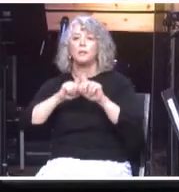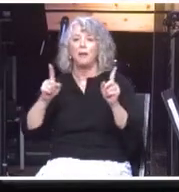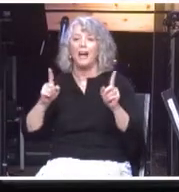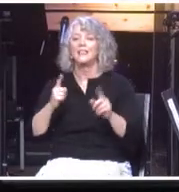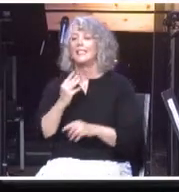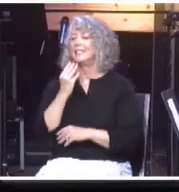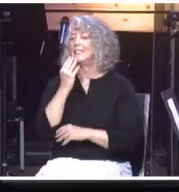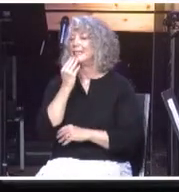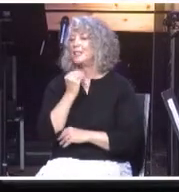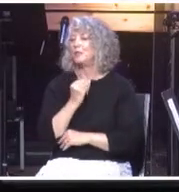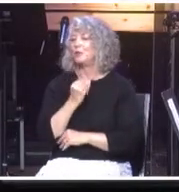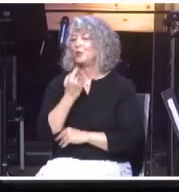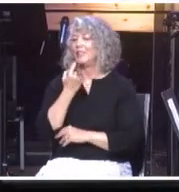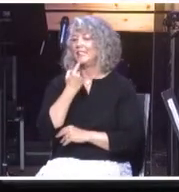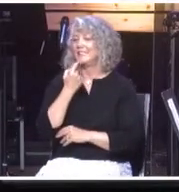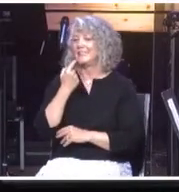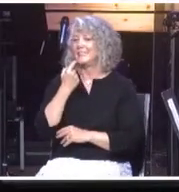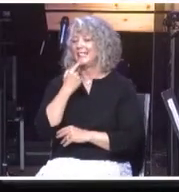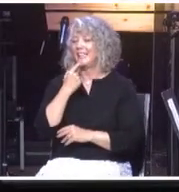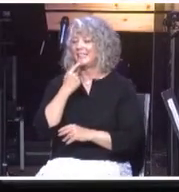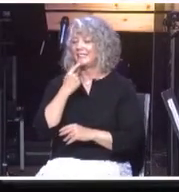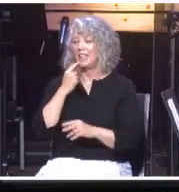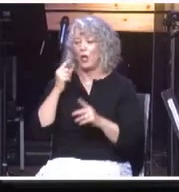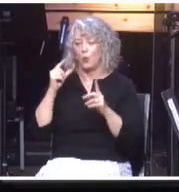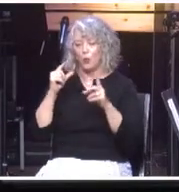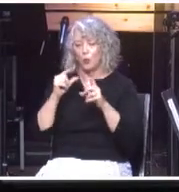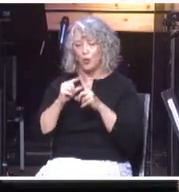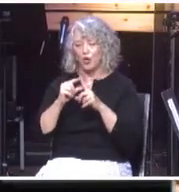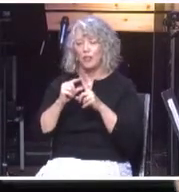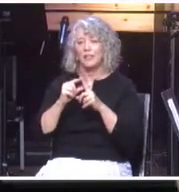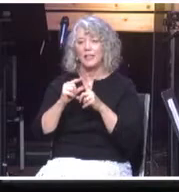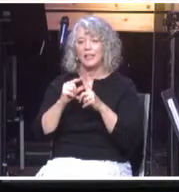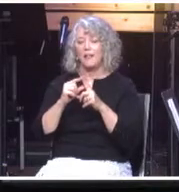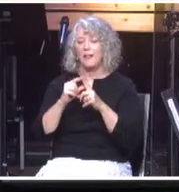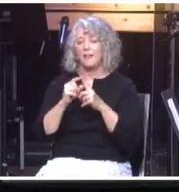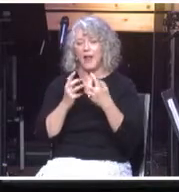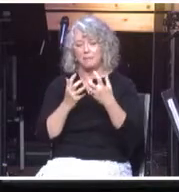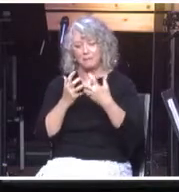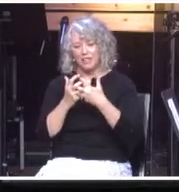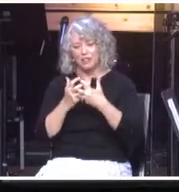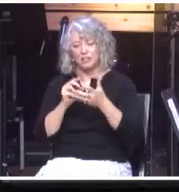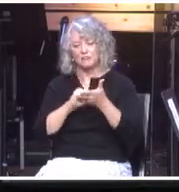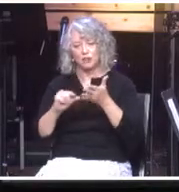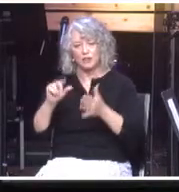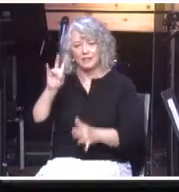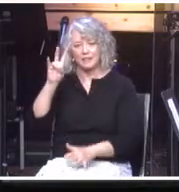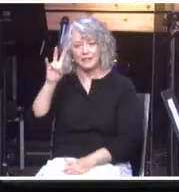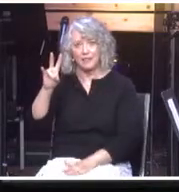the Hebrew, it's the very same word that he uses in verse 7. It's the word hesed.